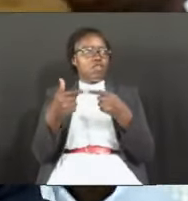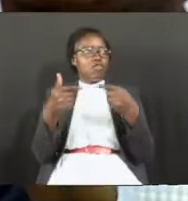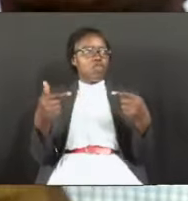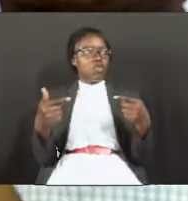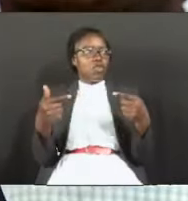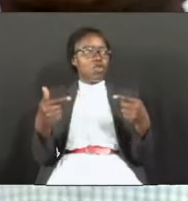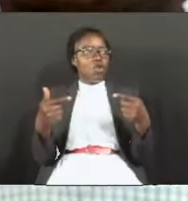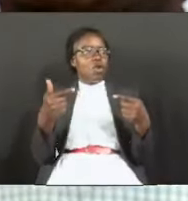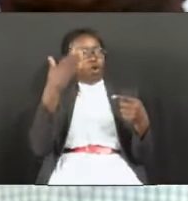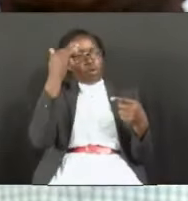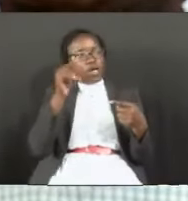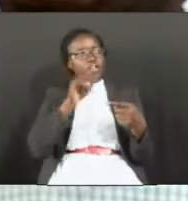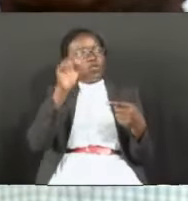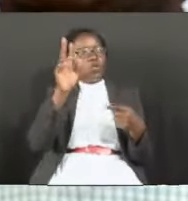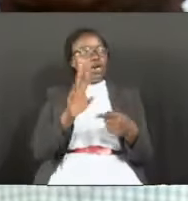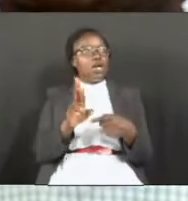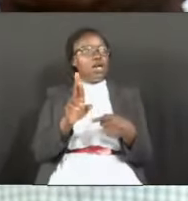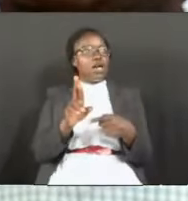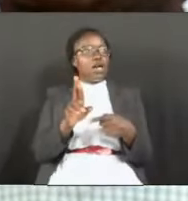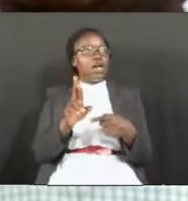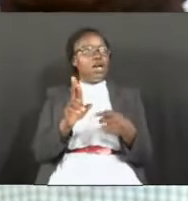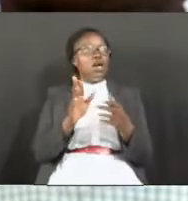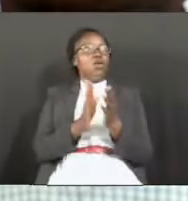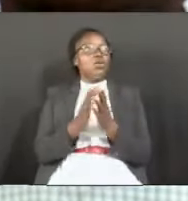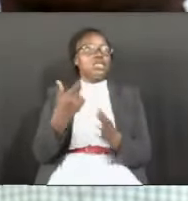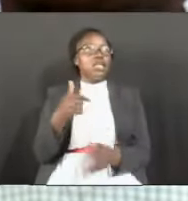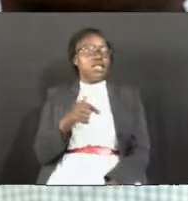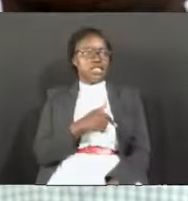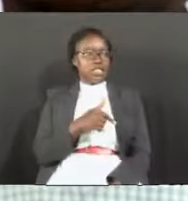Because you are within our ranks.